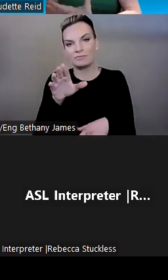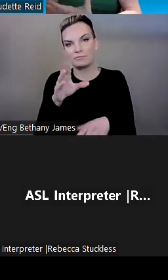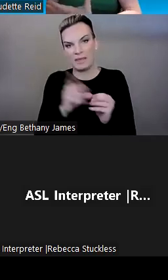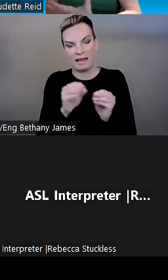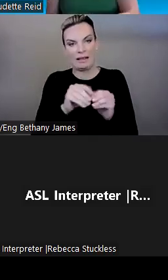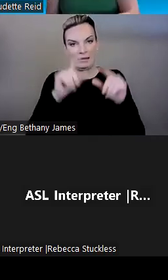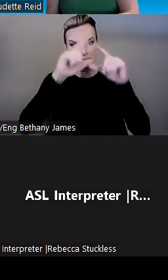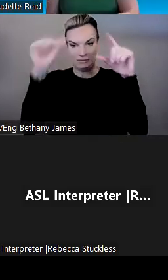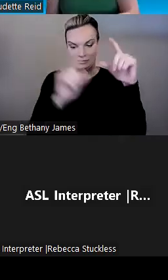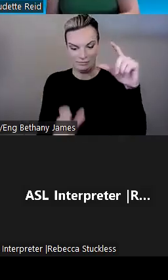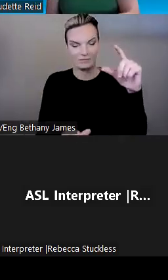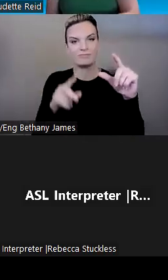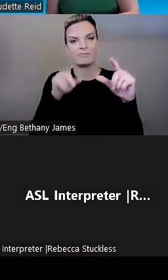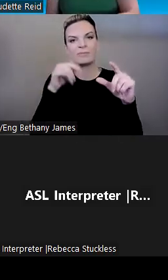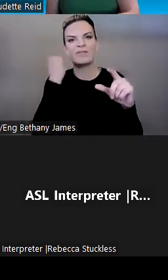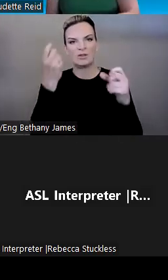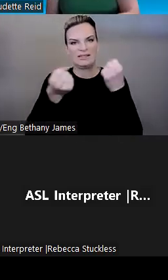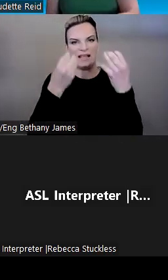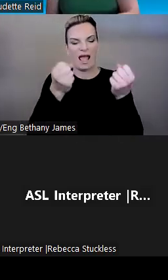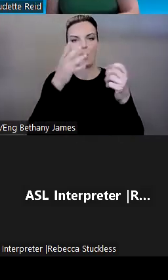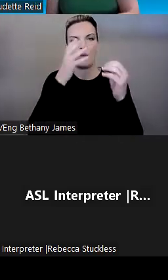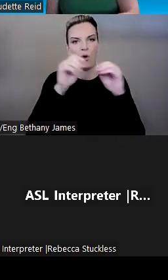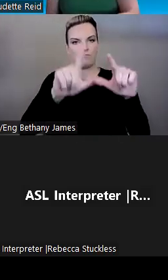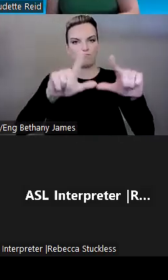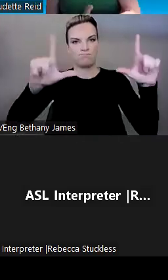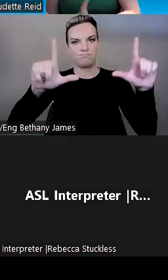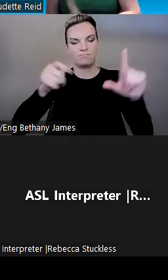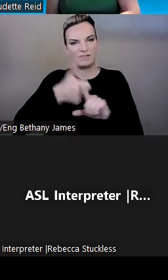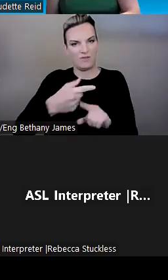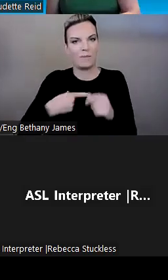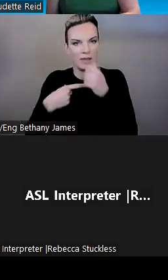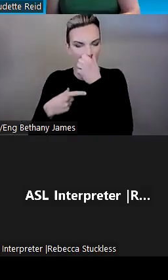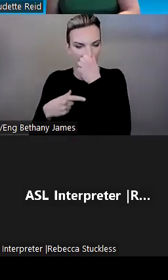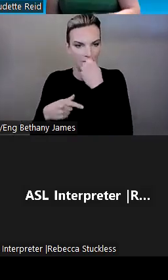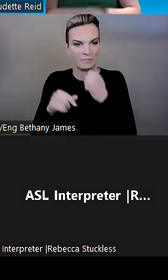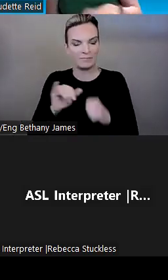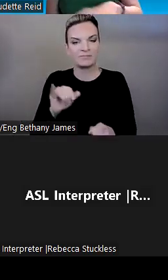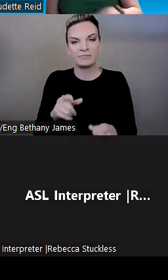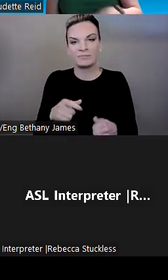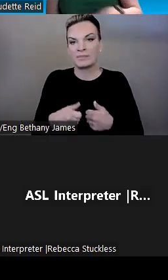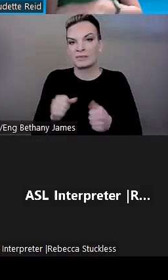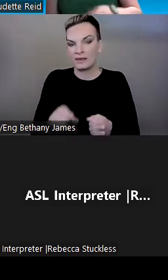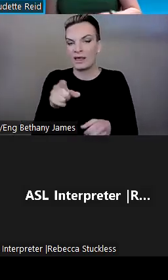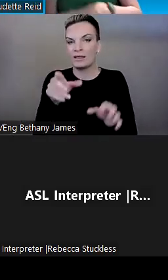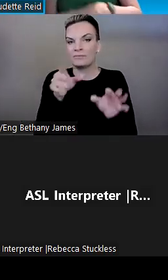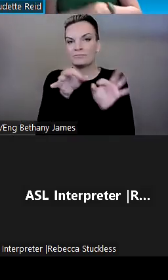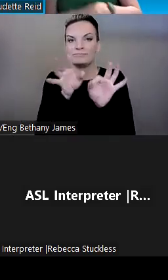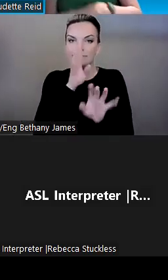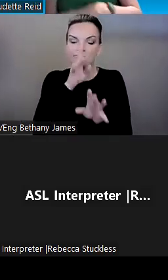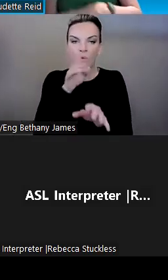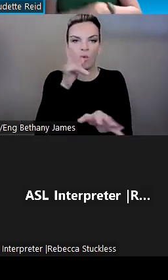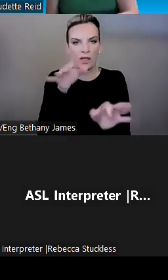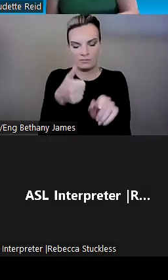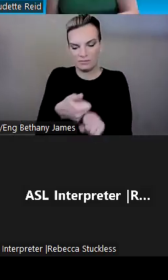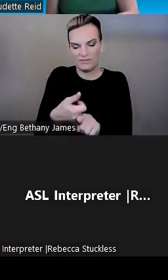prominent in that. Live captions in FaceTime can caption speech in one-on-one or group